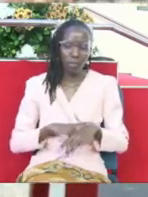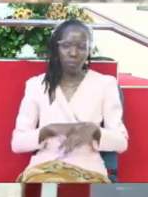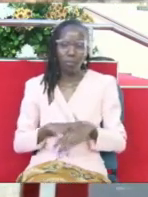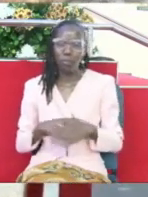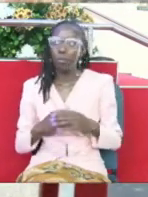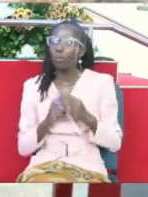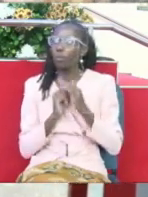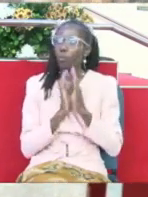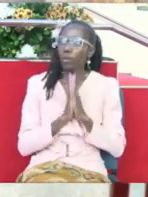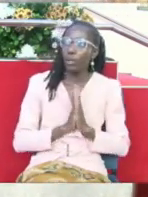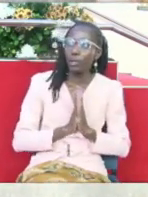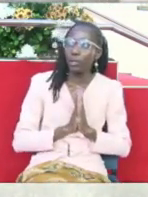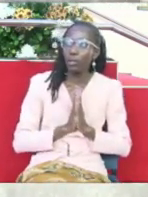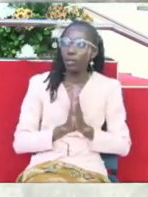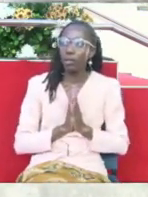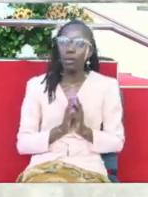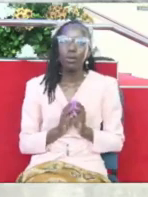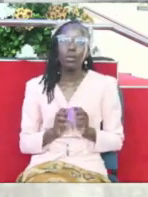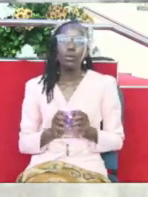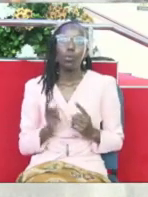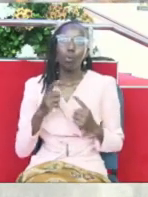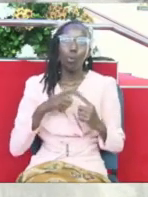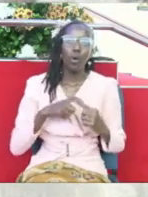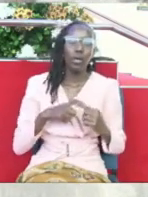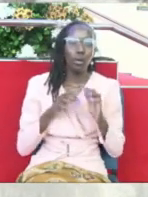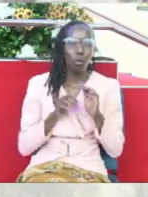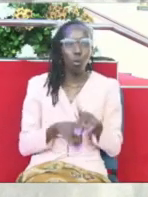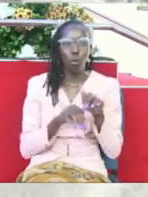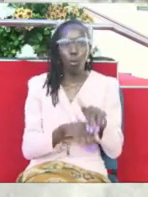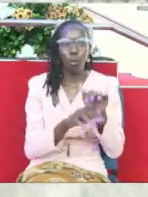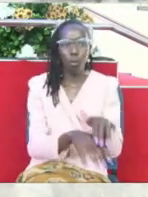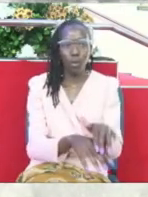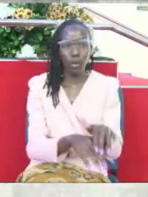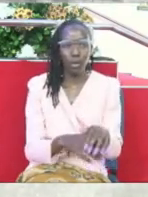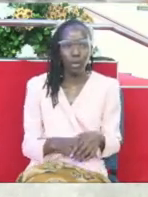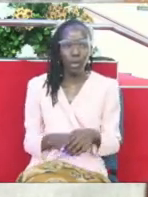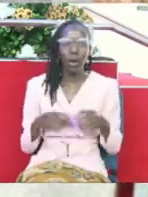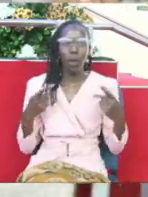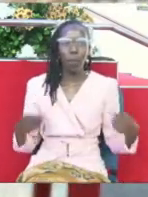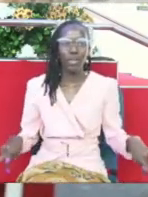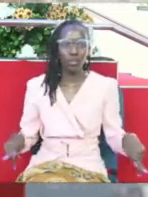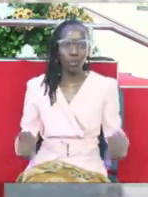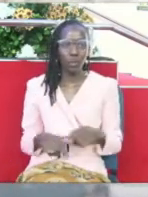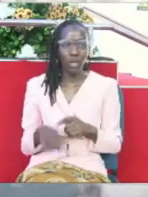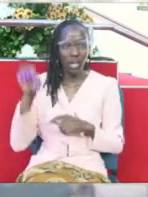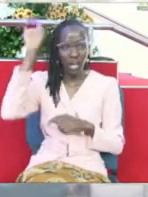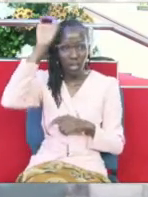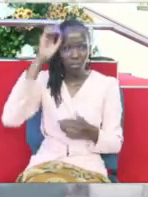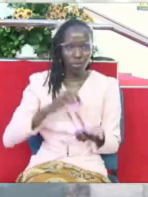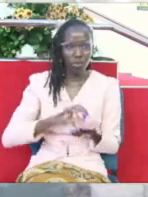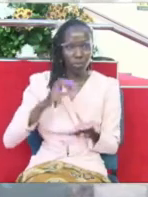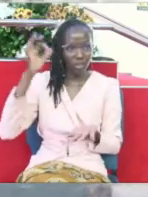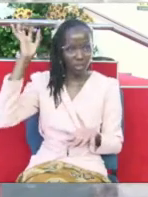he's walking. Angetokea na atembee. And a demon possessed man would appear. Na mtu aliyekuwa amepagawa na maroho angetokea. And